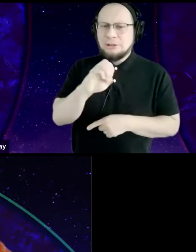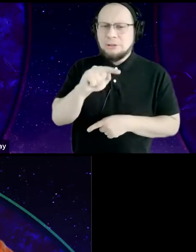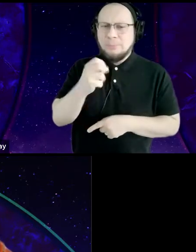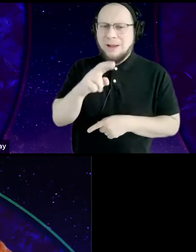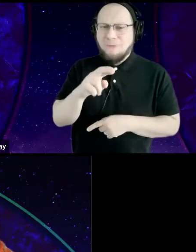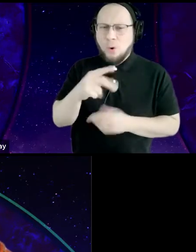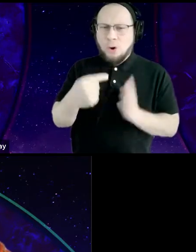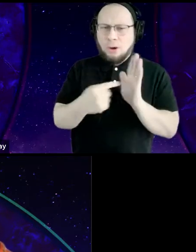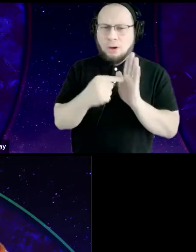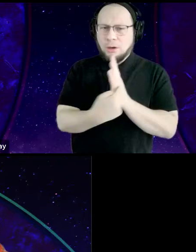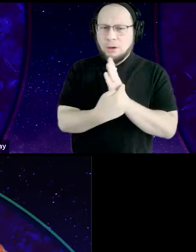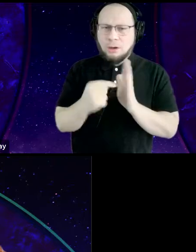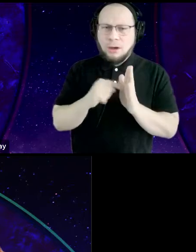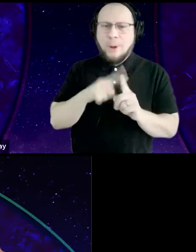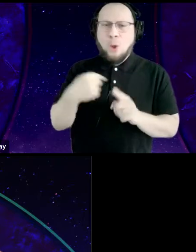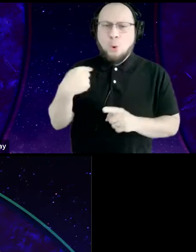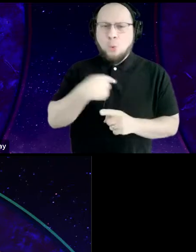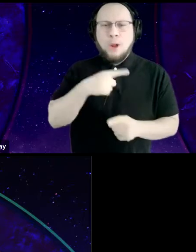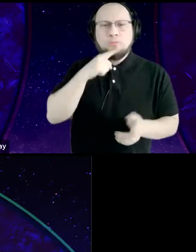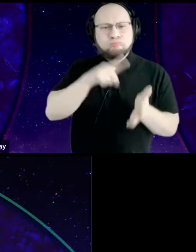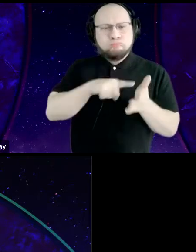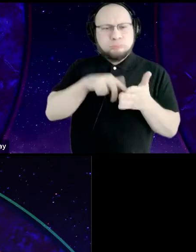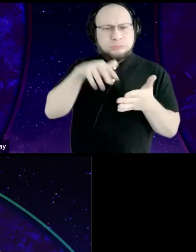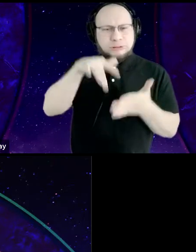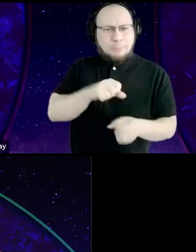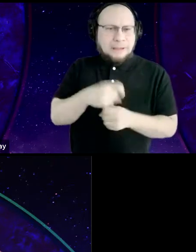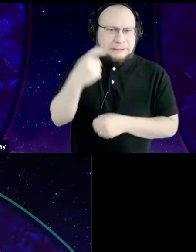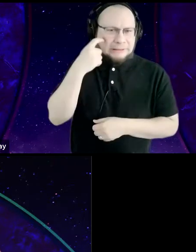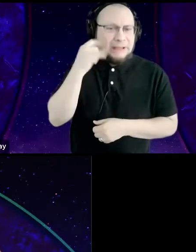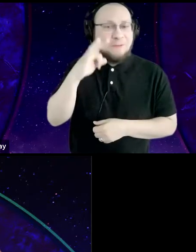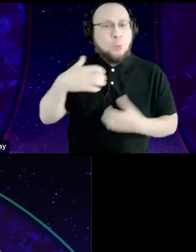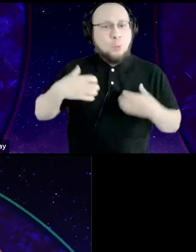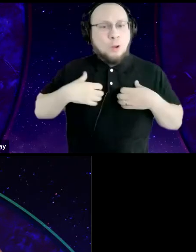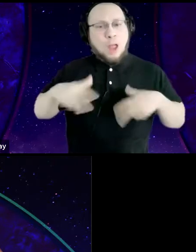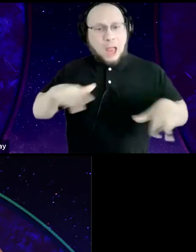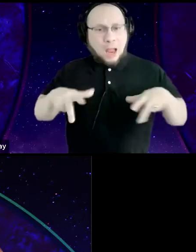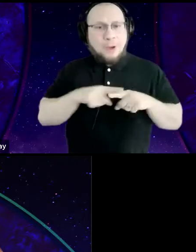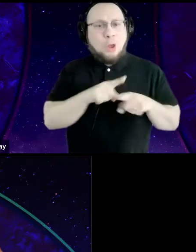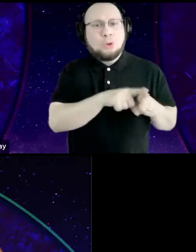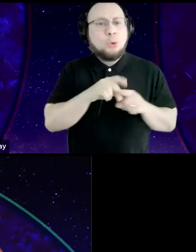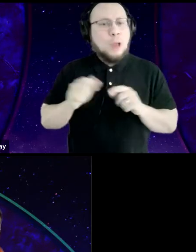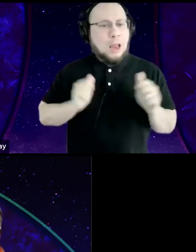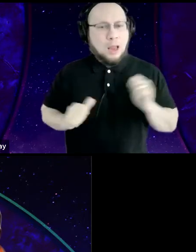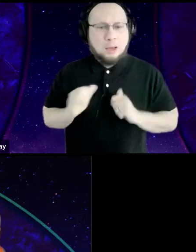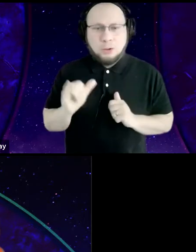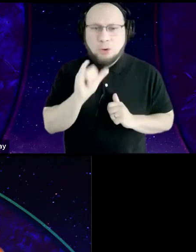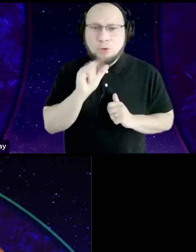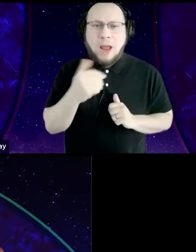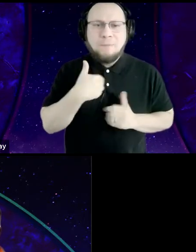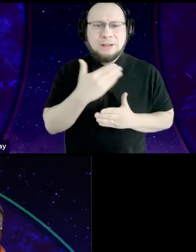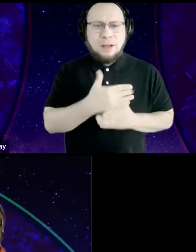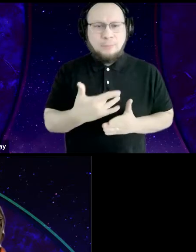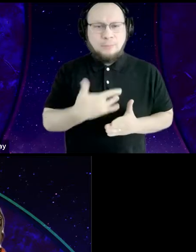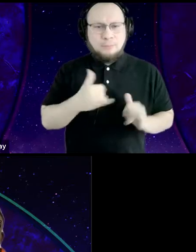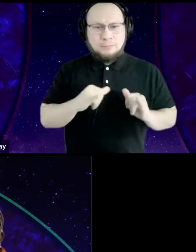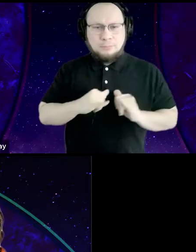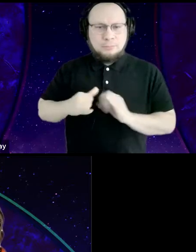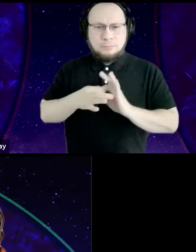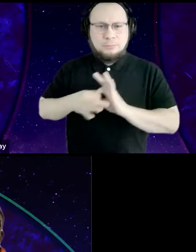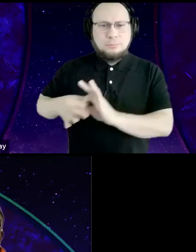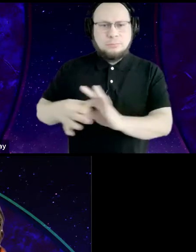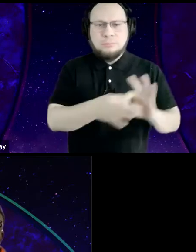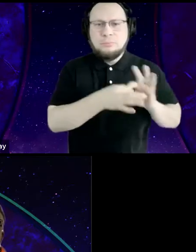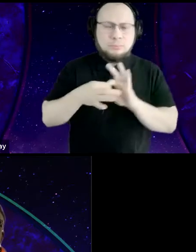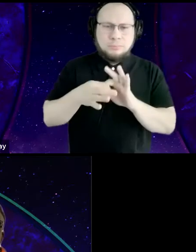has actually been studied. Mm-hmm. It totally makes sense like on a hike, but in the theater as well, there is a synchronicity of heartbeats after